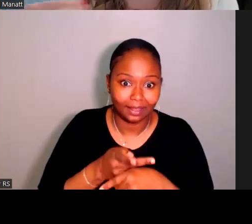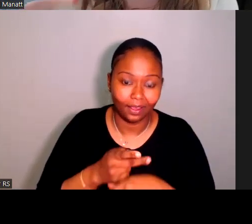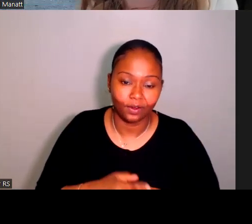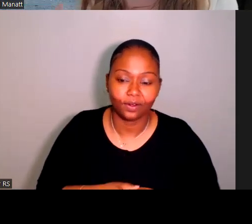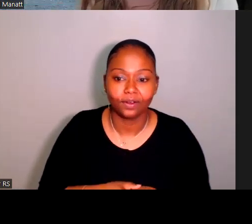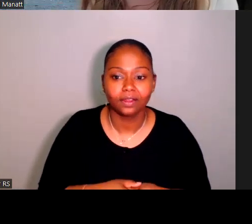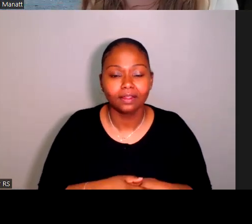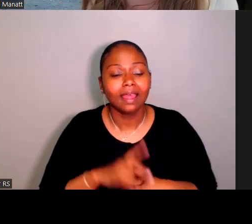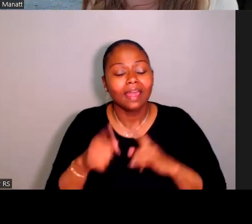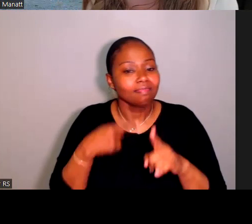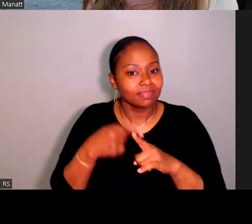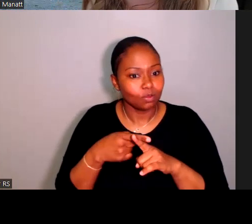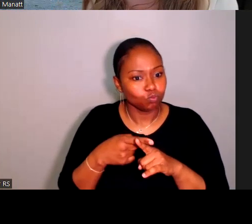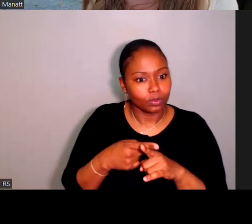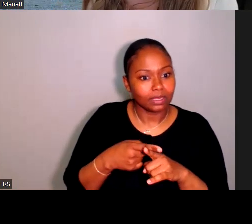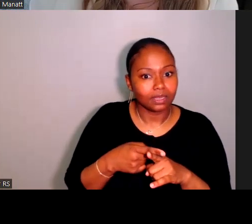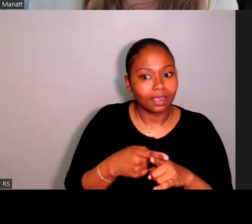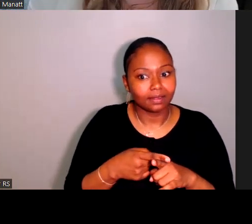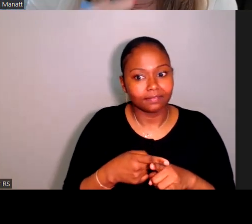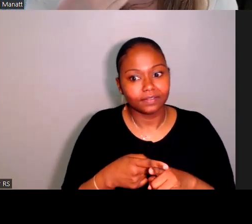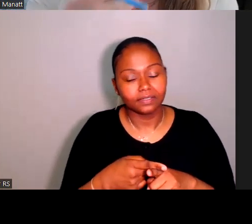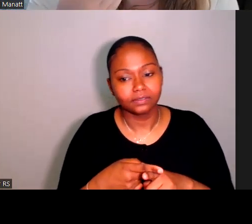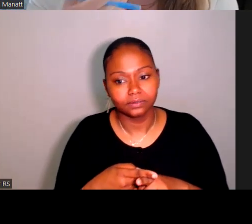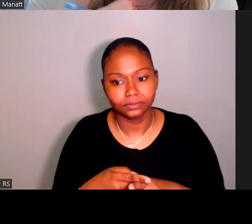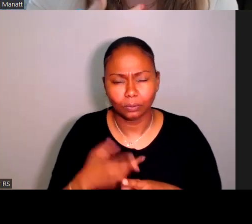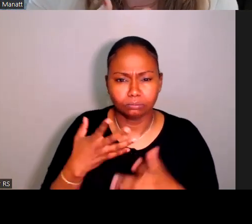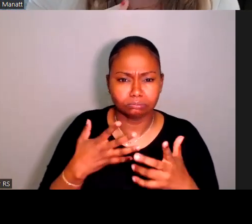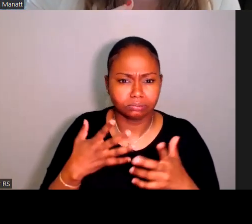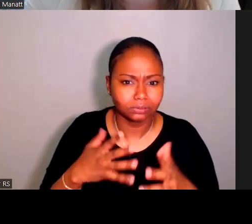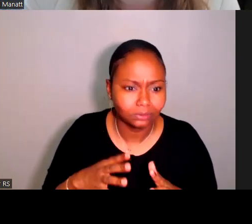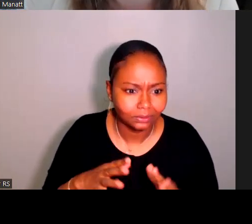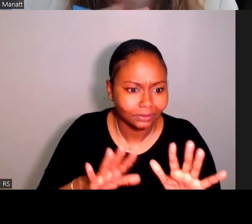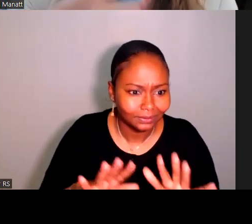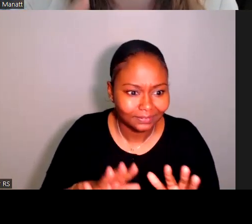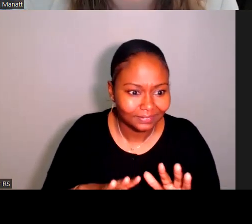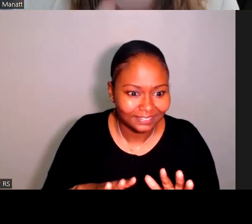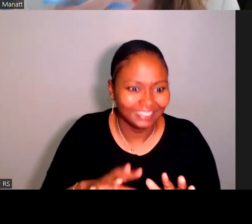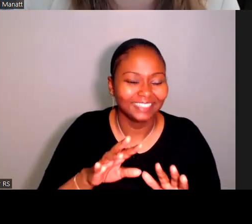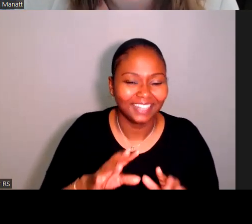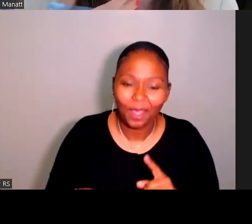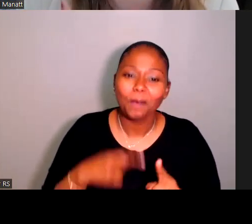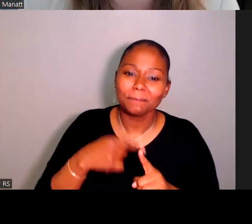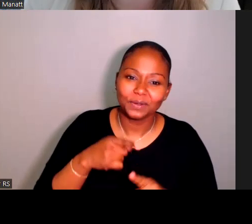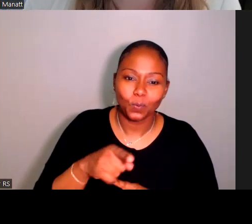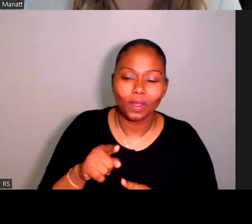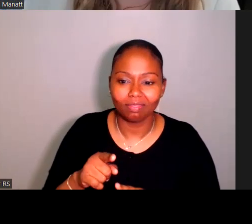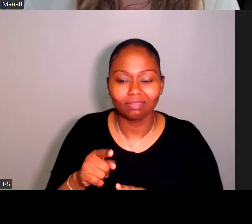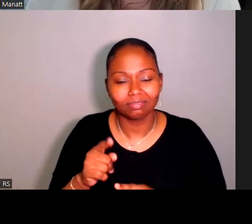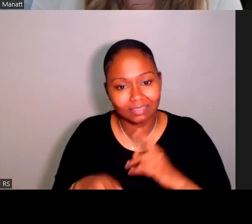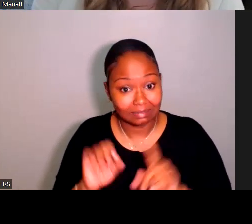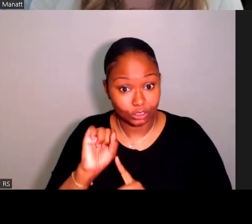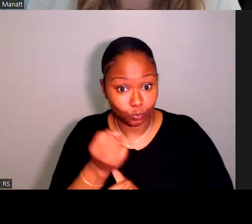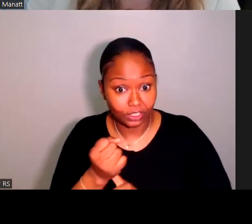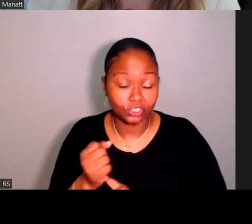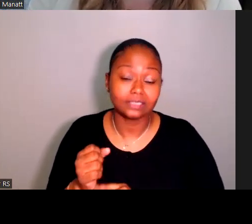Then we indicate here in the case of I'm losing my ability to speak. In the case of compassionate care,